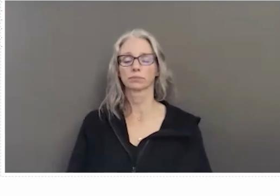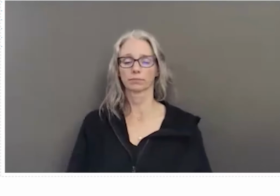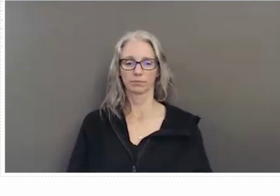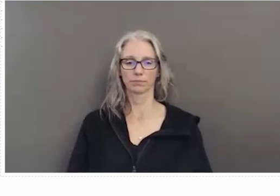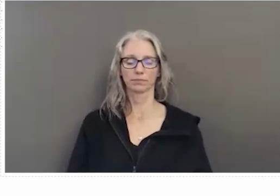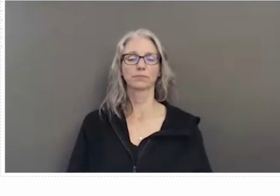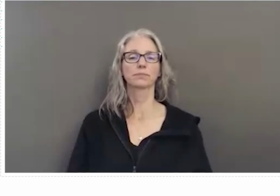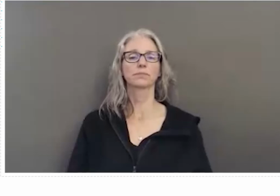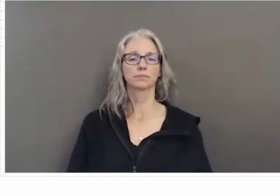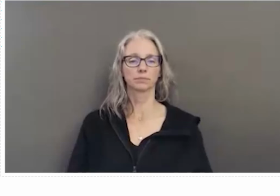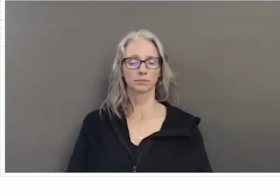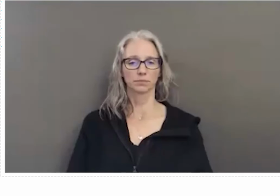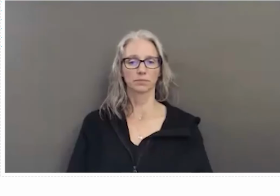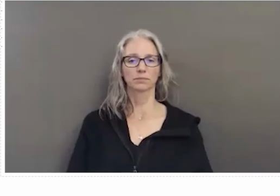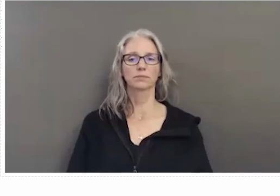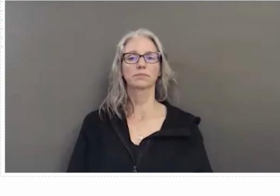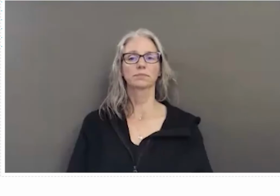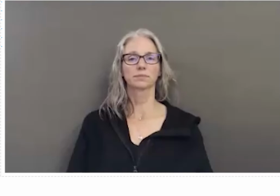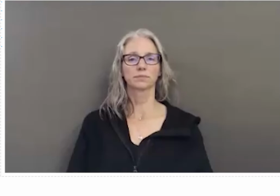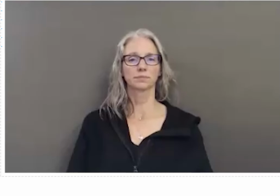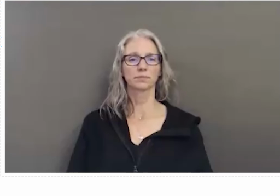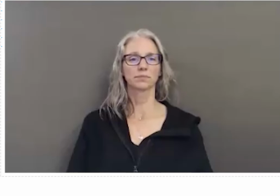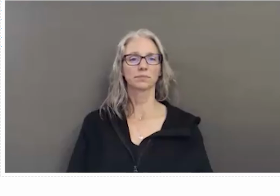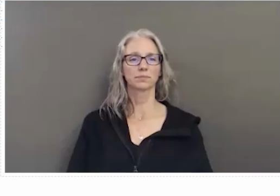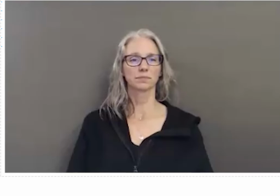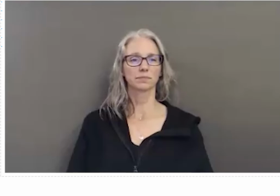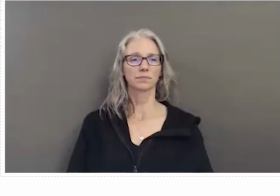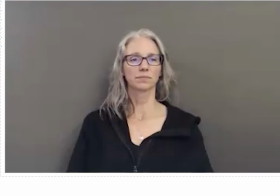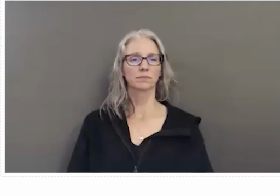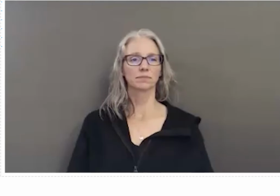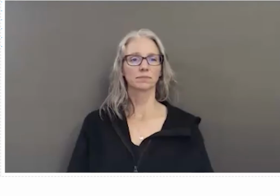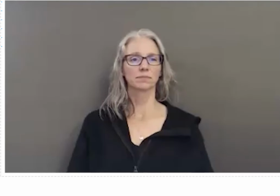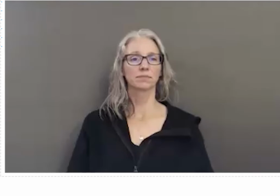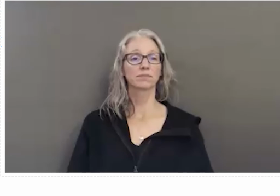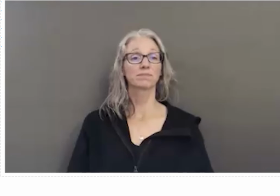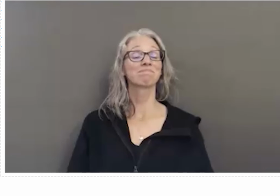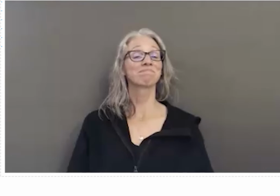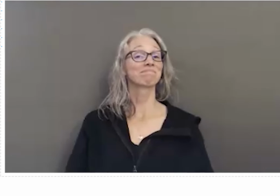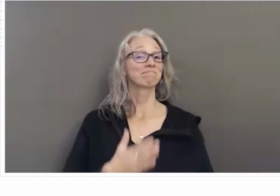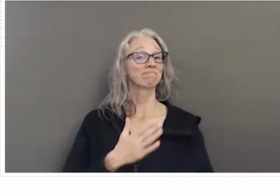of the things that I think is interesting about the idea of